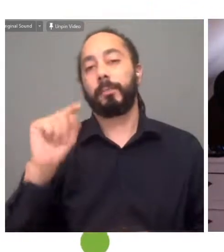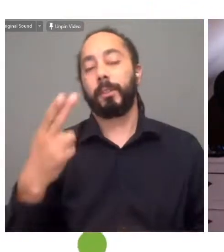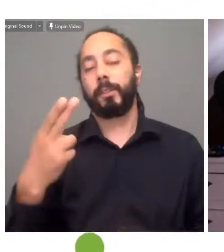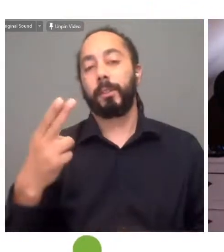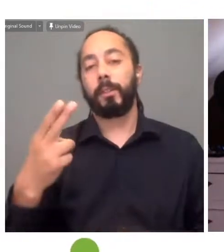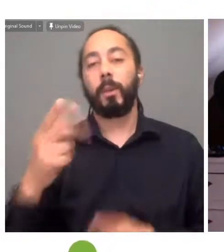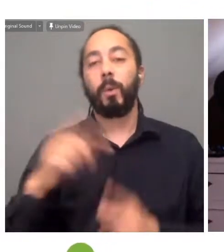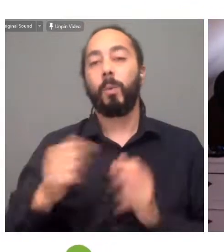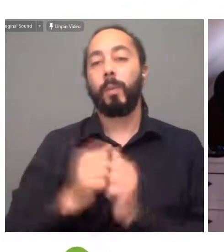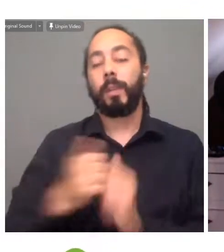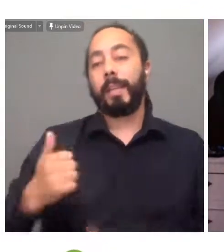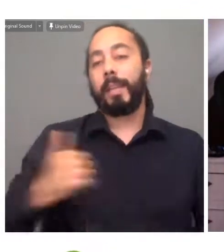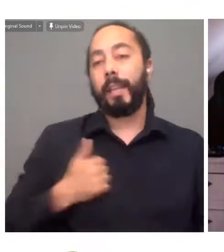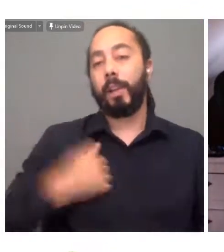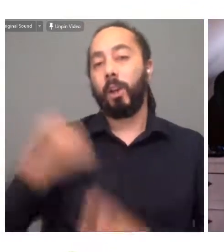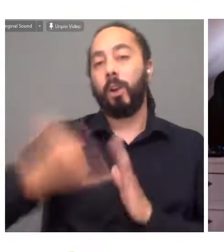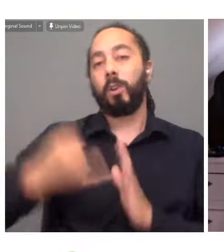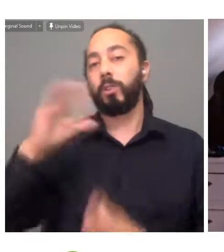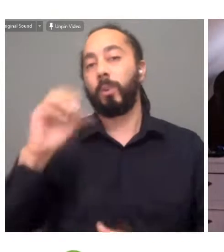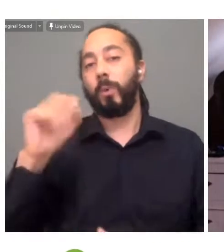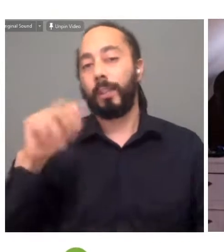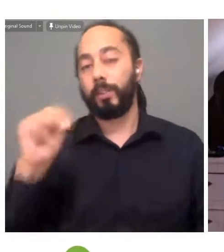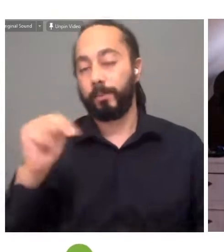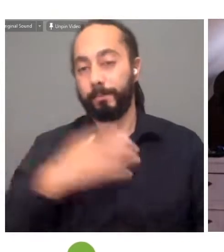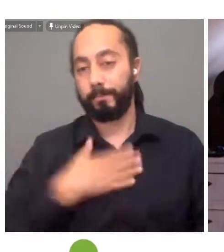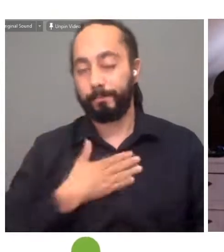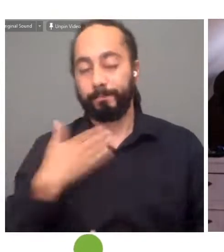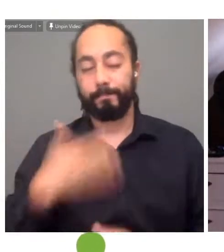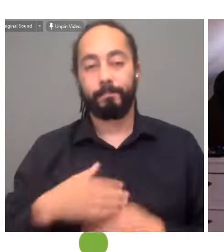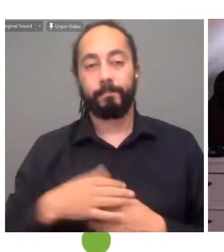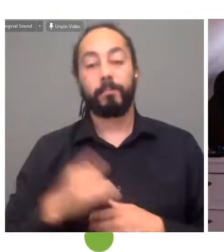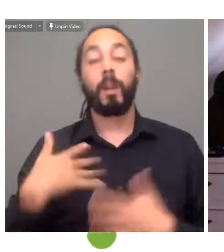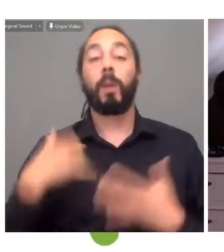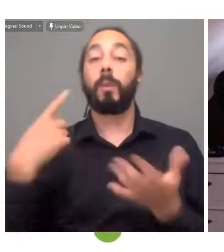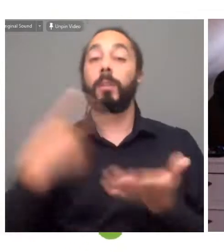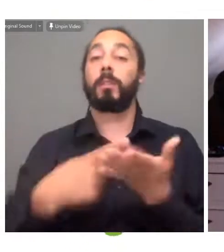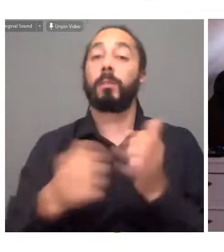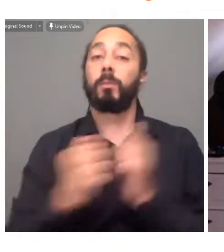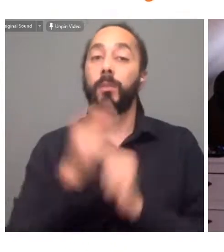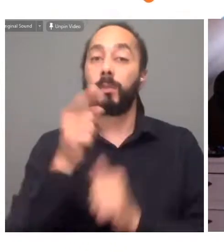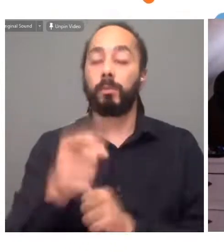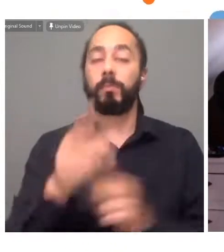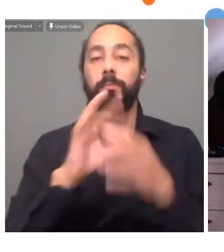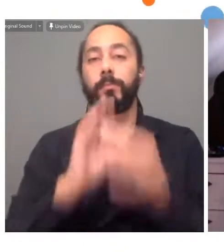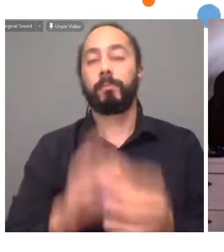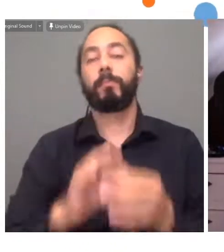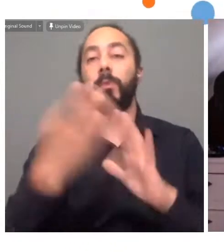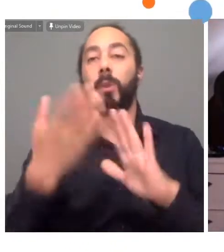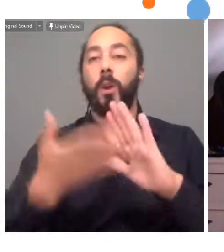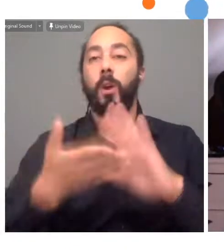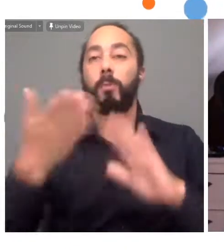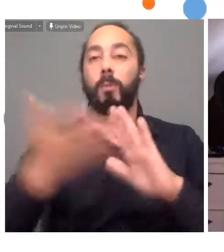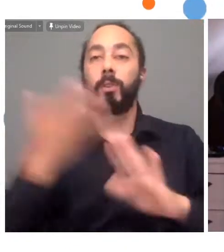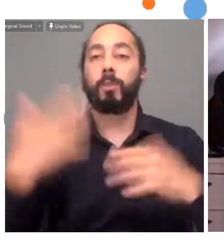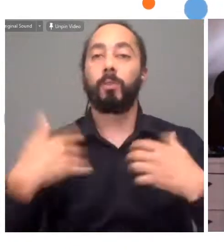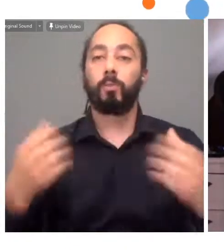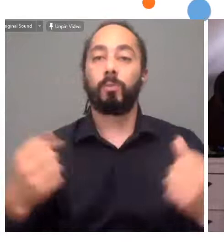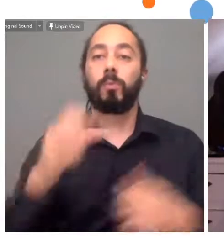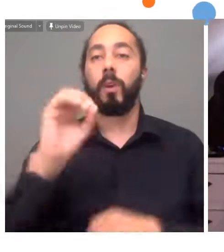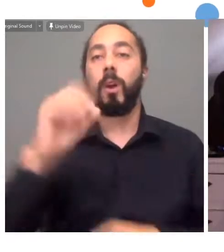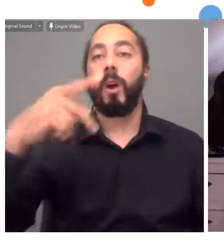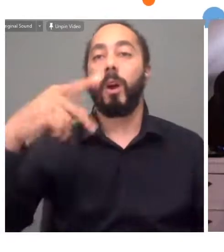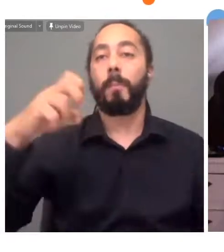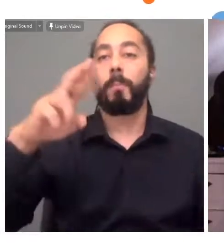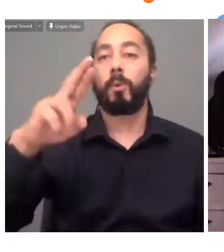comments. The area I want to explore with you is around operational recovery, which is a very key issue that you talked about